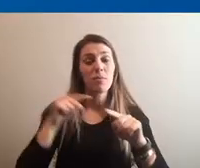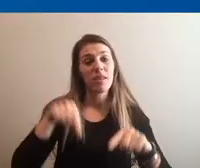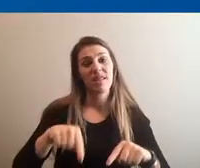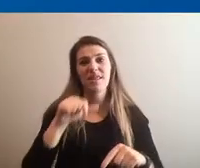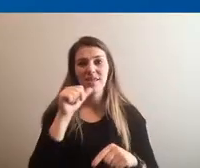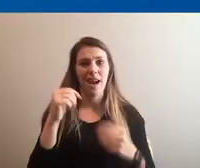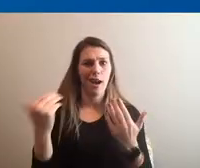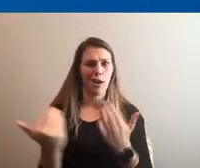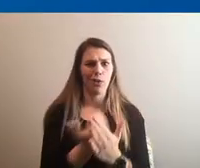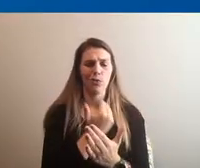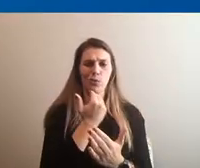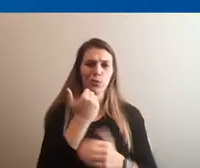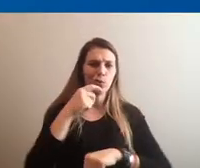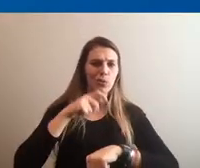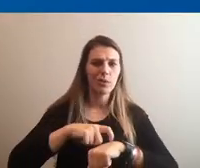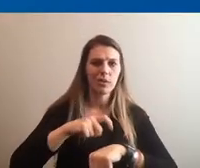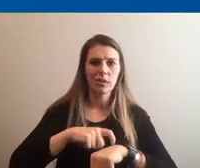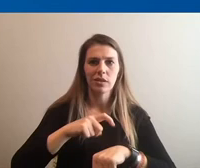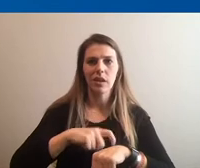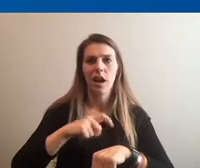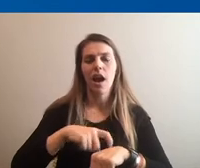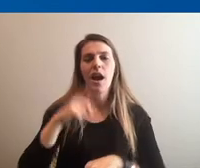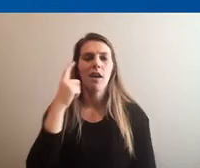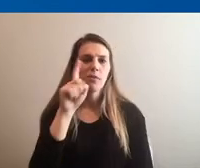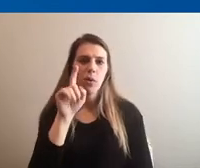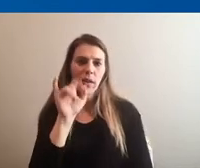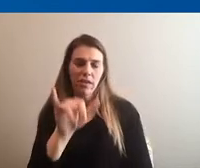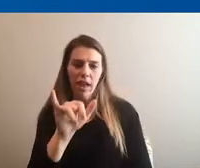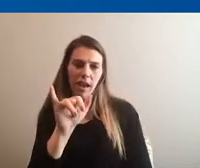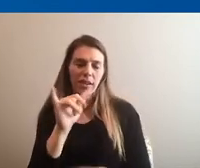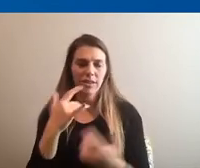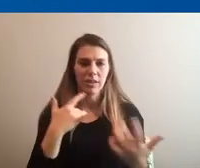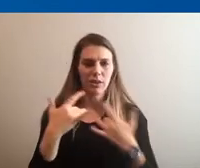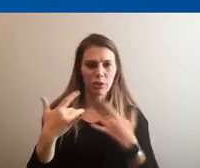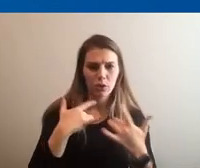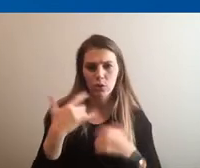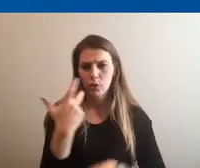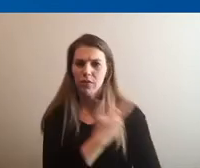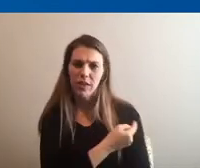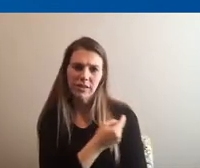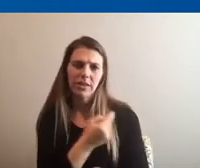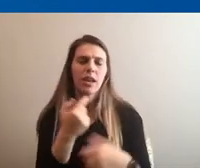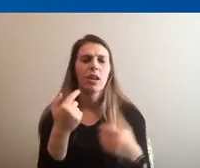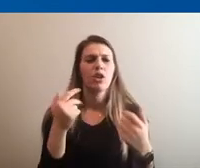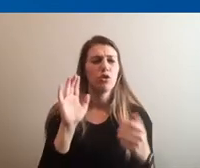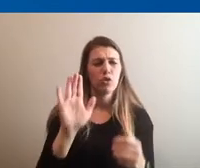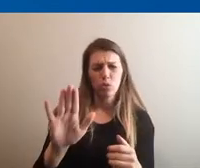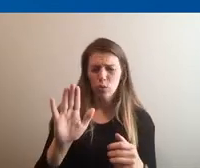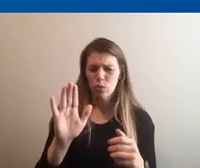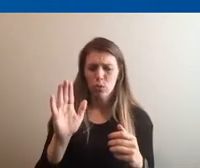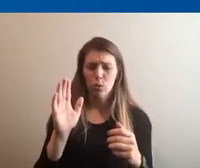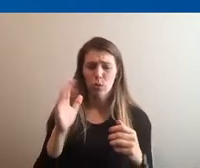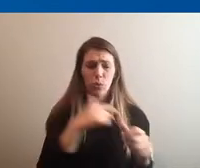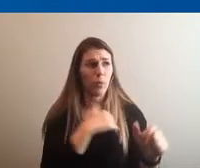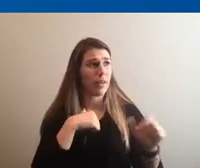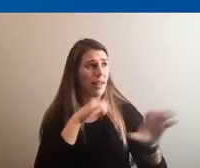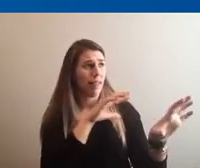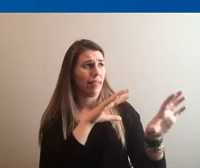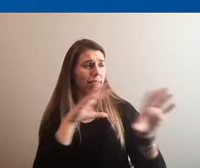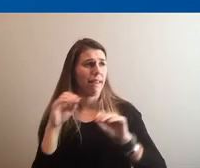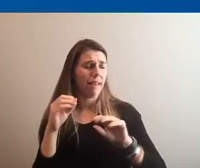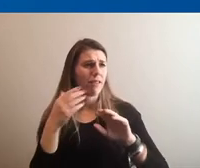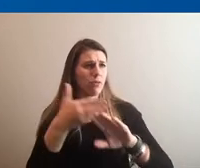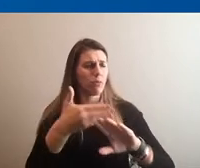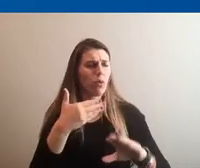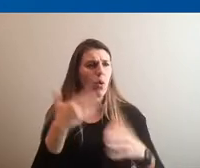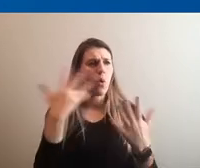time for vaccine hesitancy or concerns. What message should we take away from these times for our